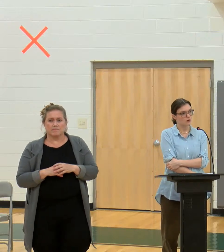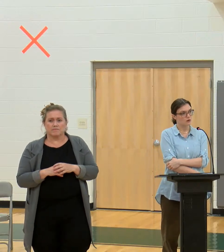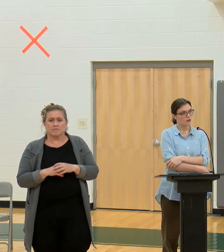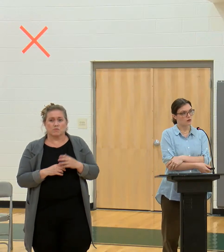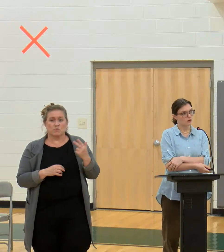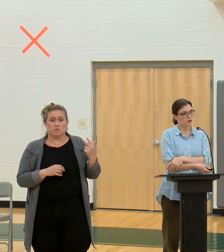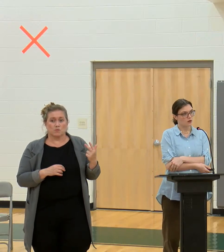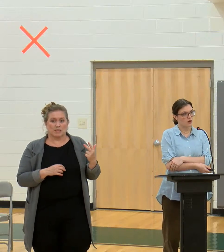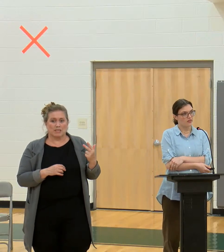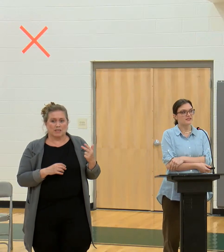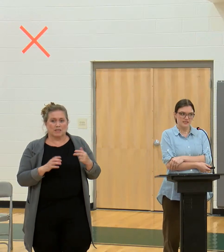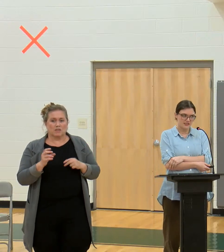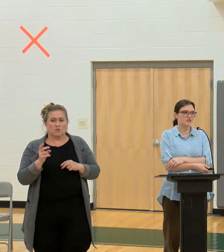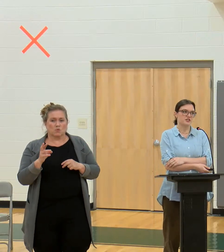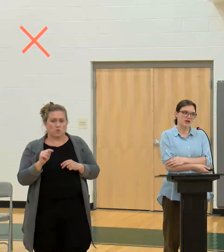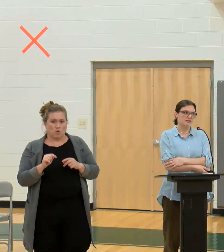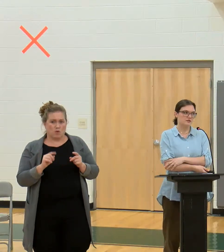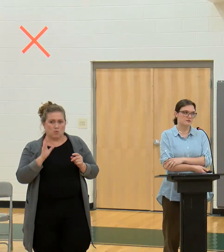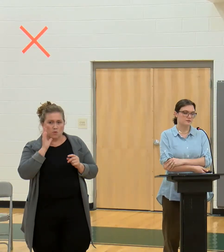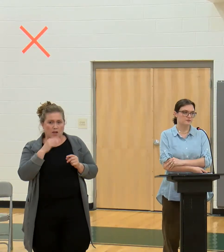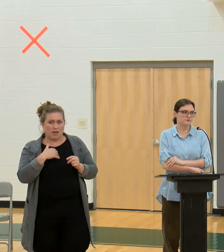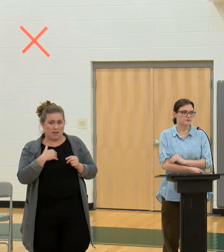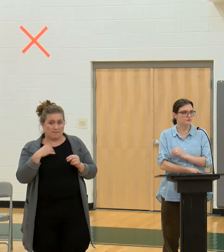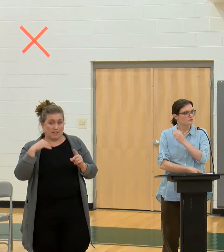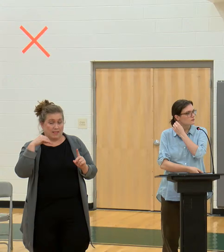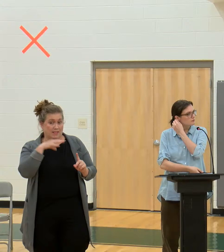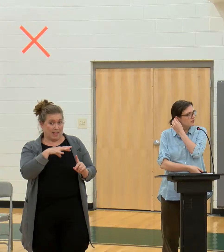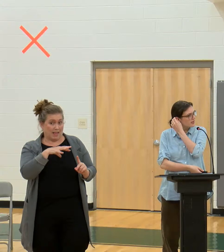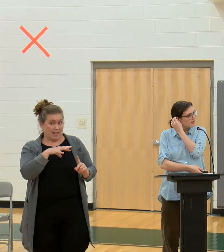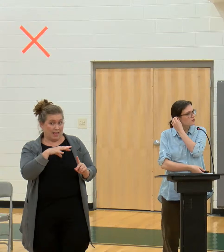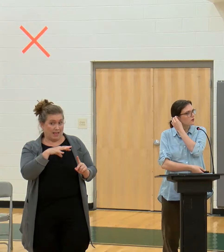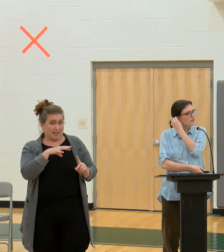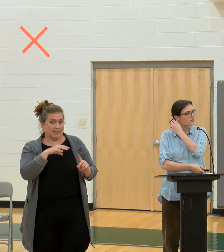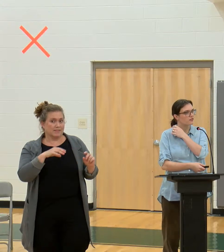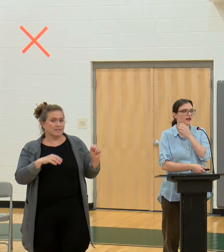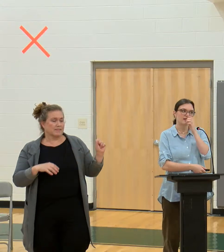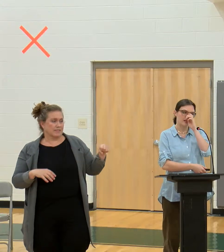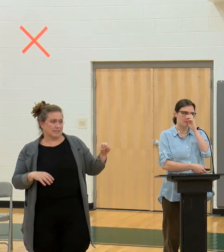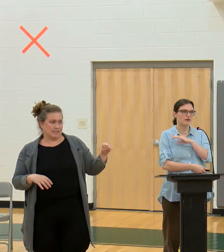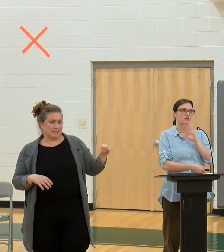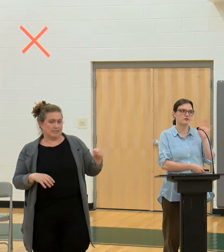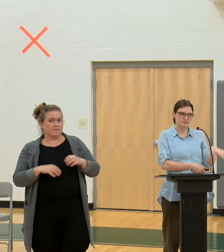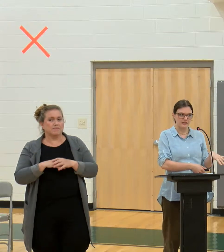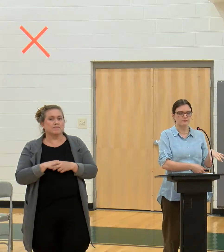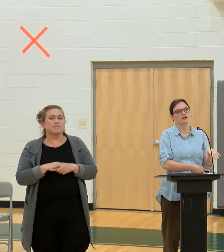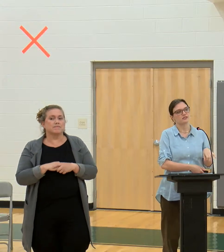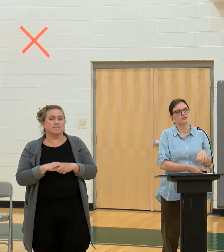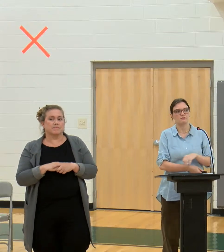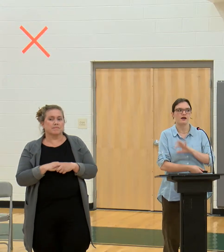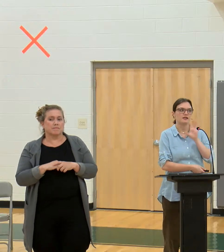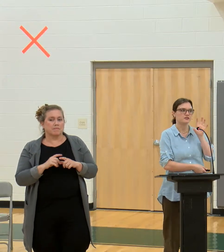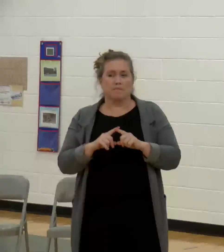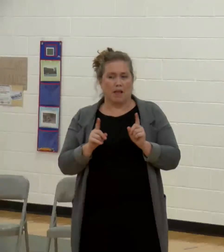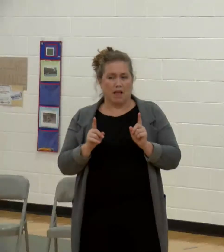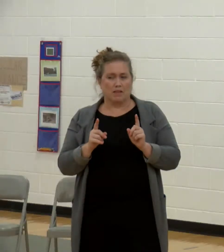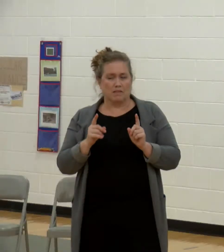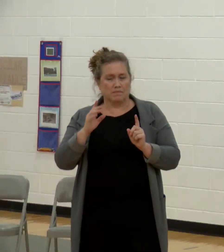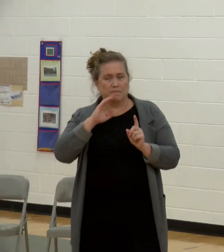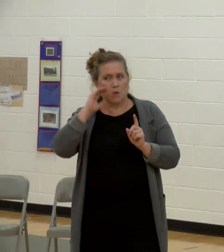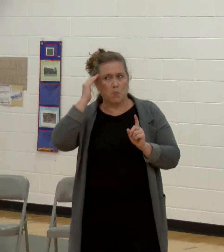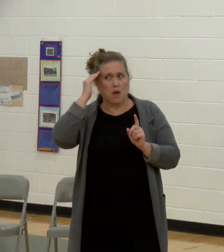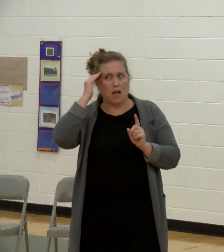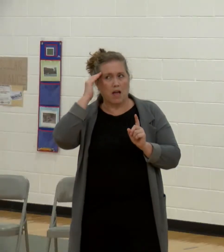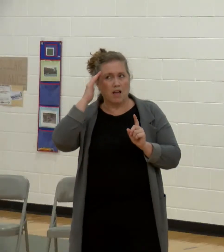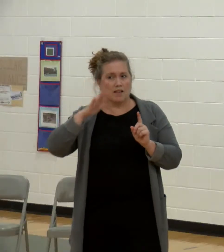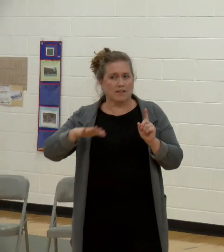courts be lit? That's the intention, yes. But again, with like keeping those best practices in mind of keeping